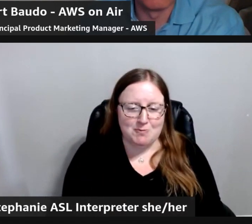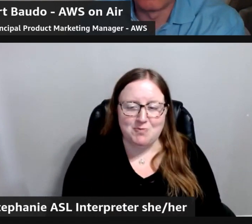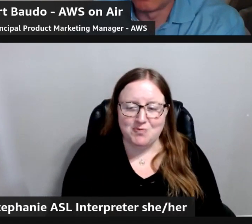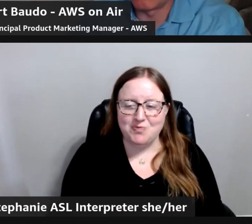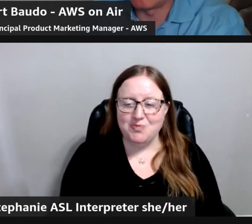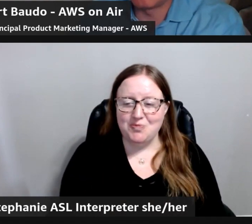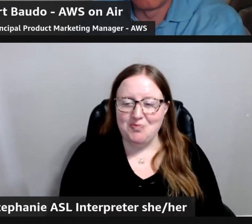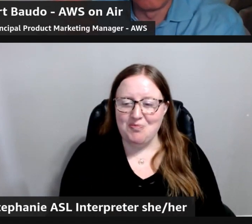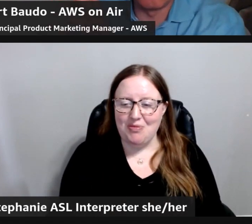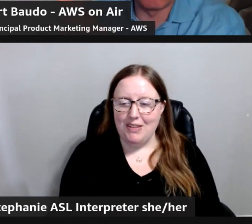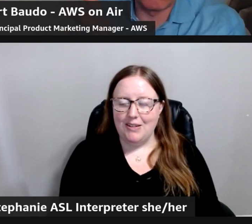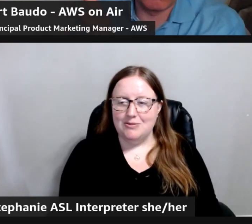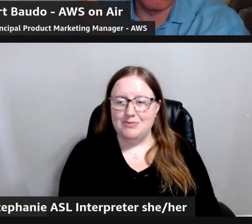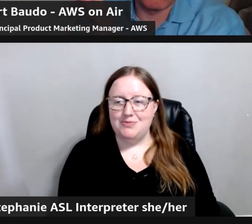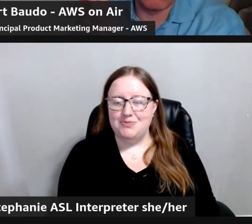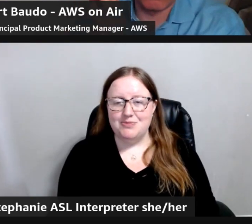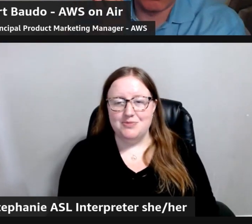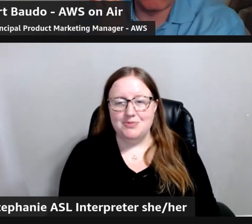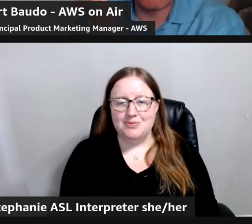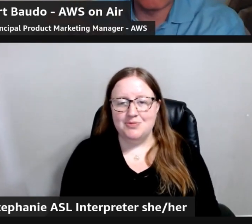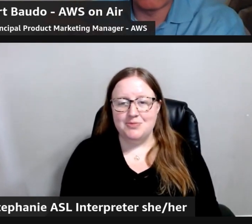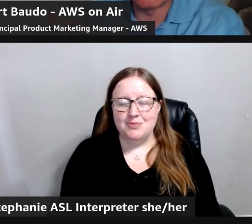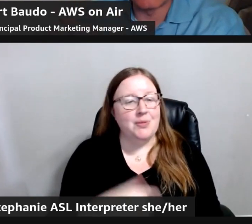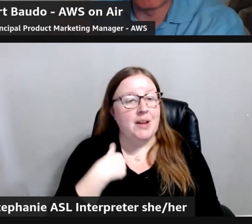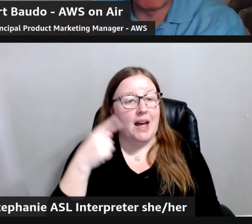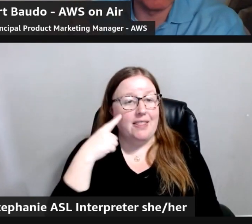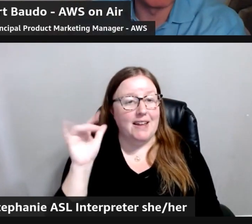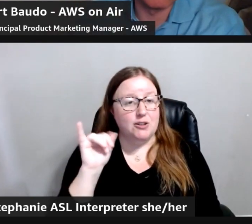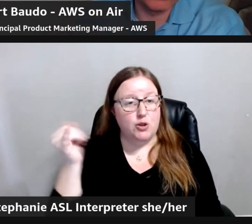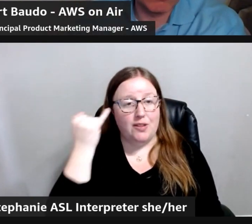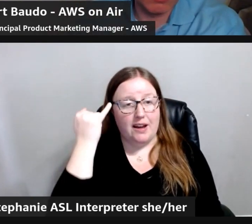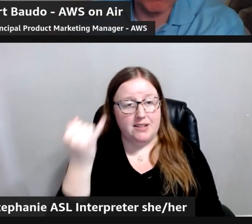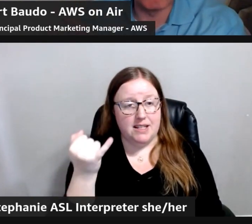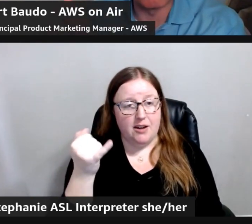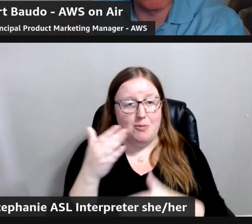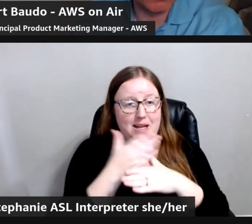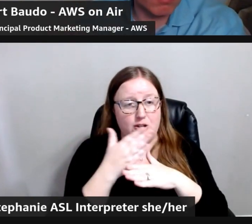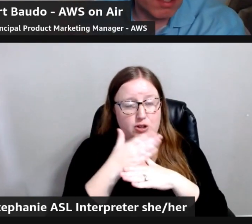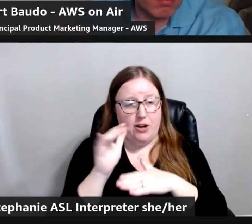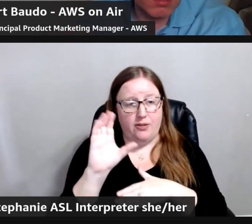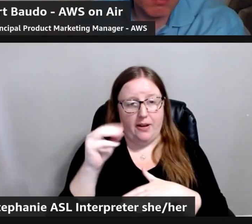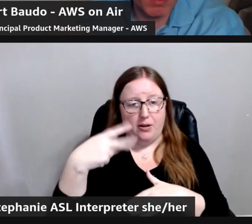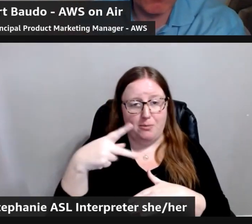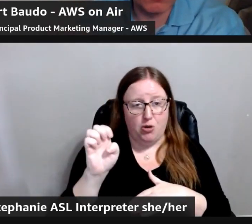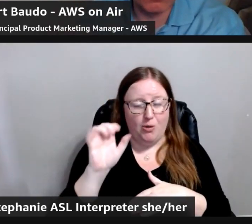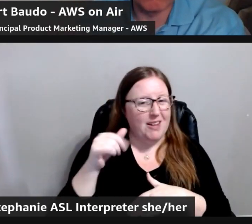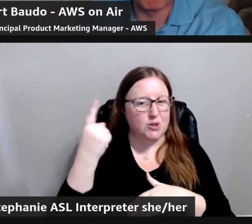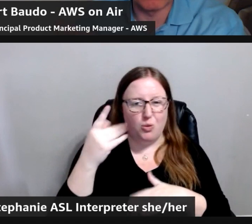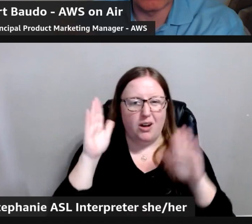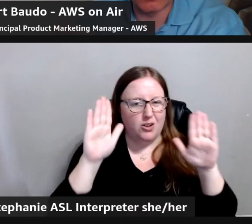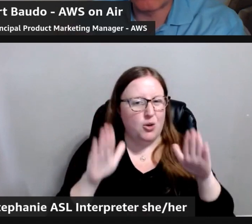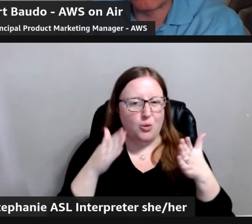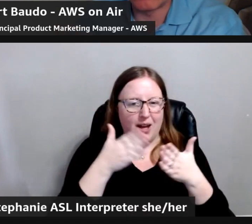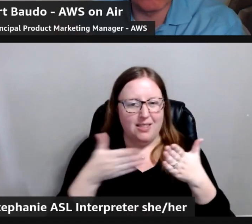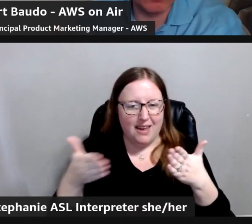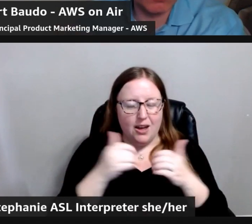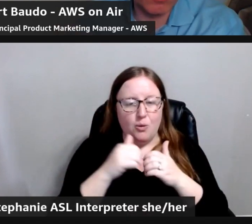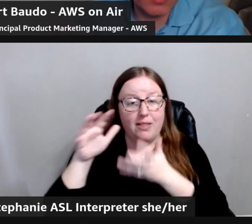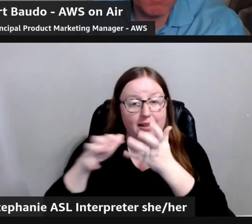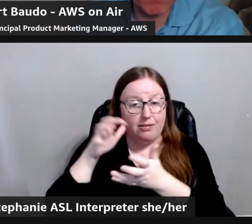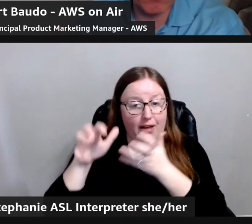Awesome. I think, and I think that the idea of being able to share that compute, that's one of the great things about the cloud. I